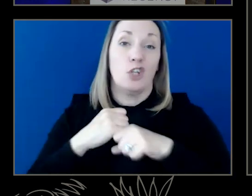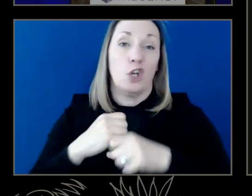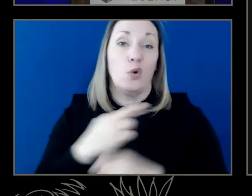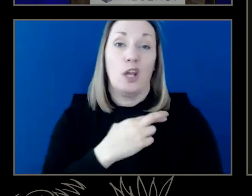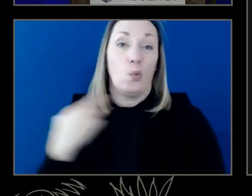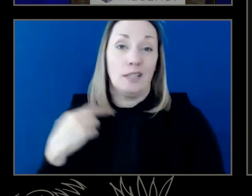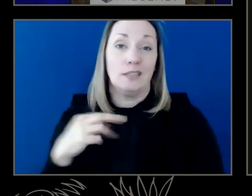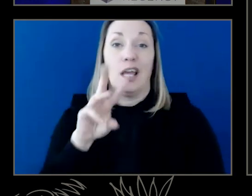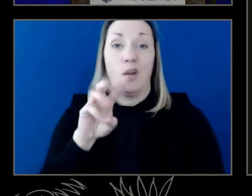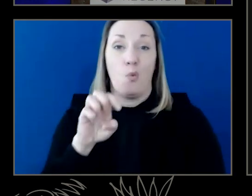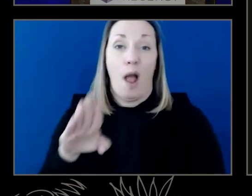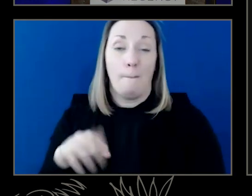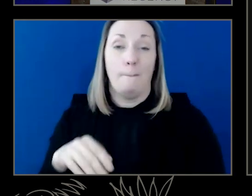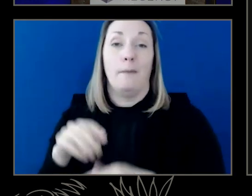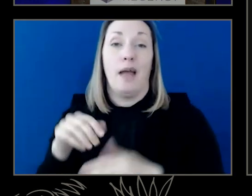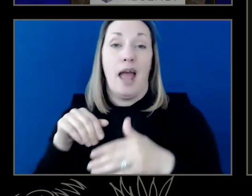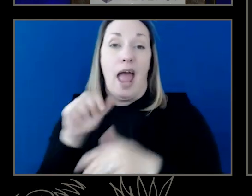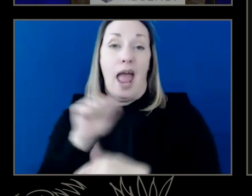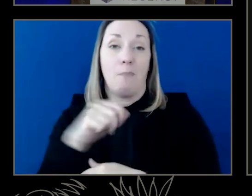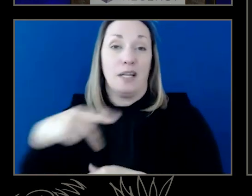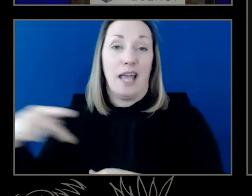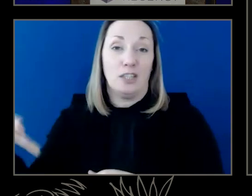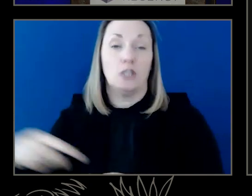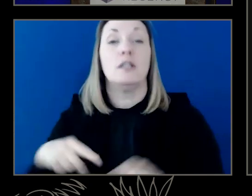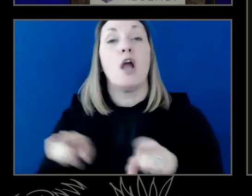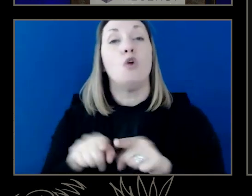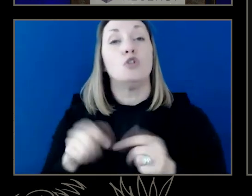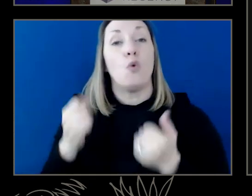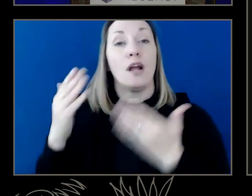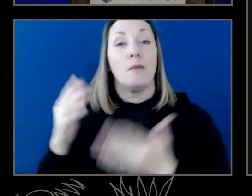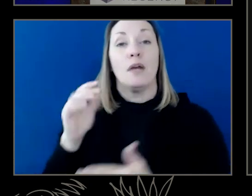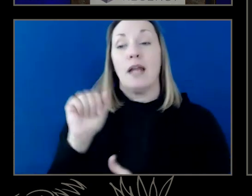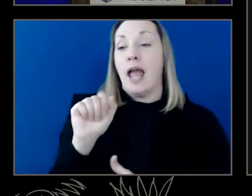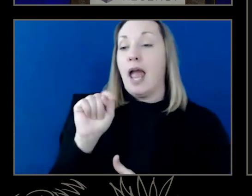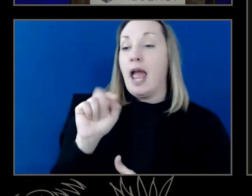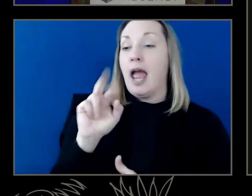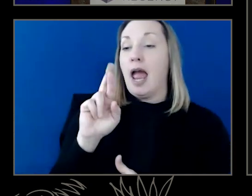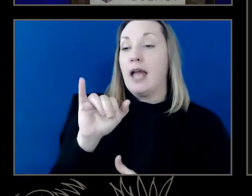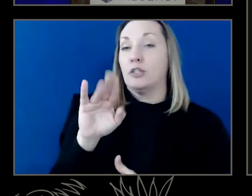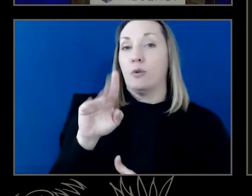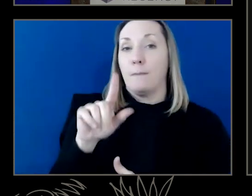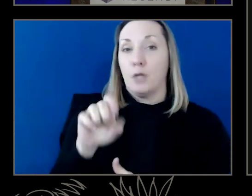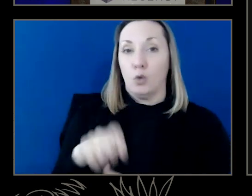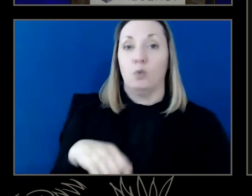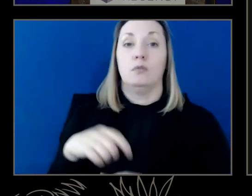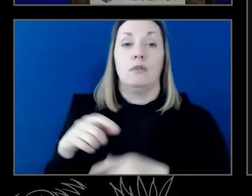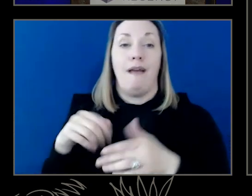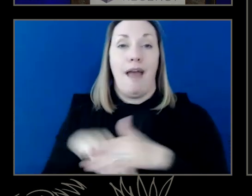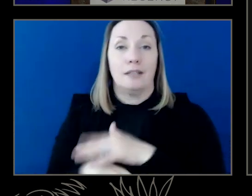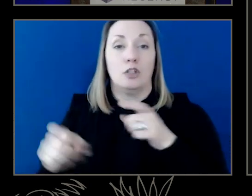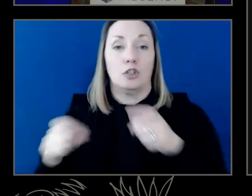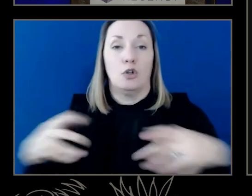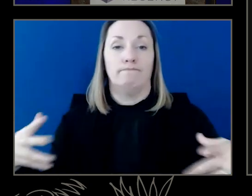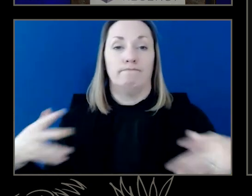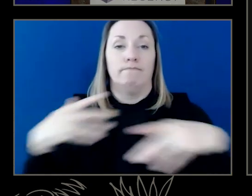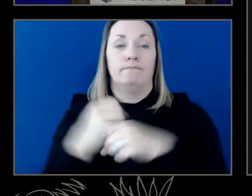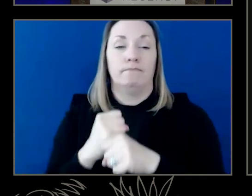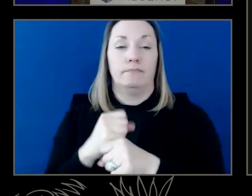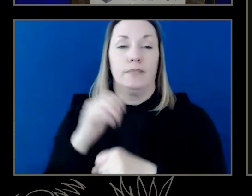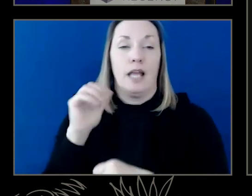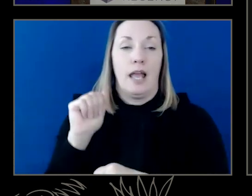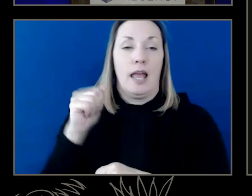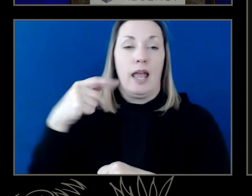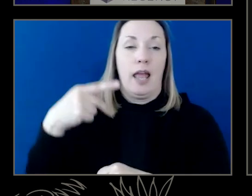applications. And they also recommend attribute-based access control, or ABAC, over the traditional role-based